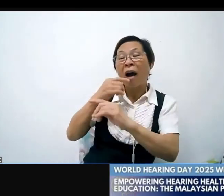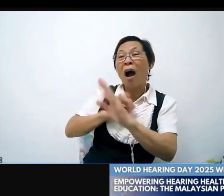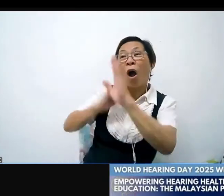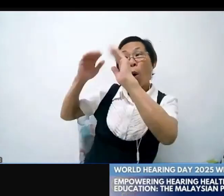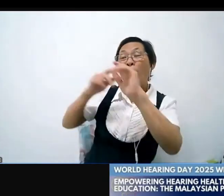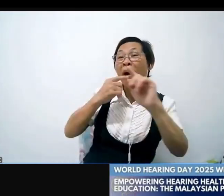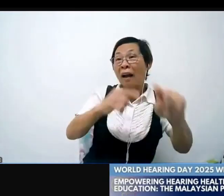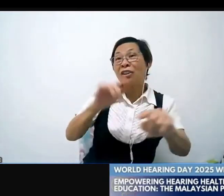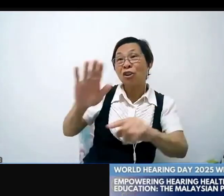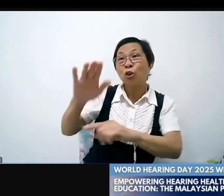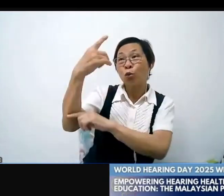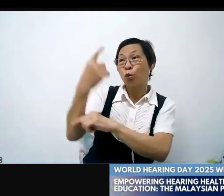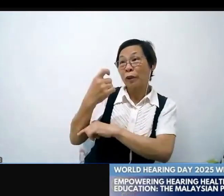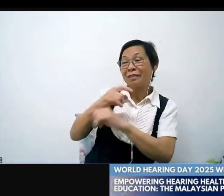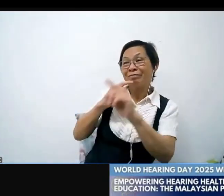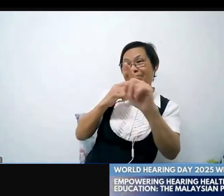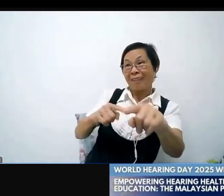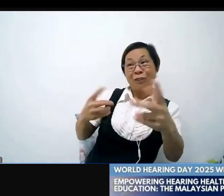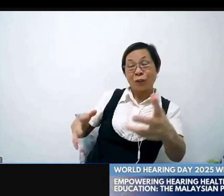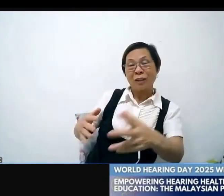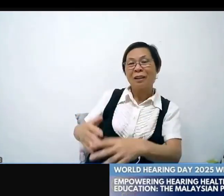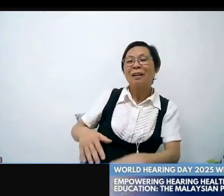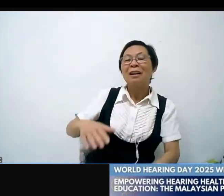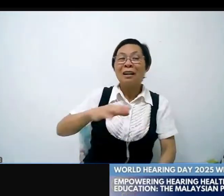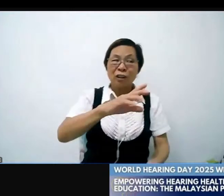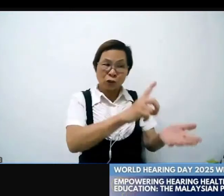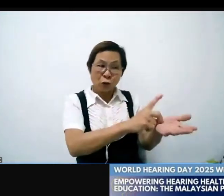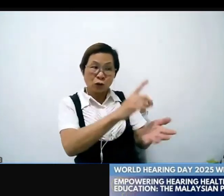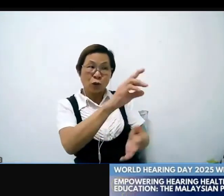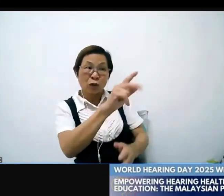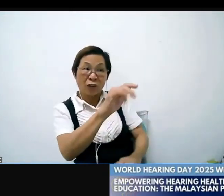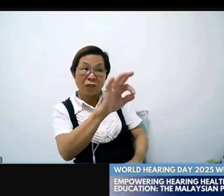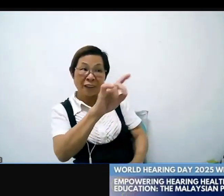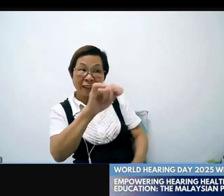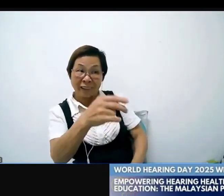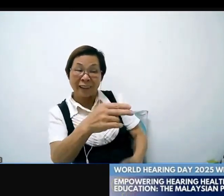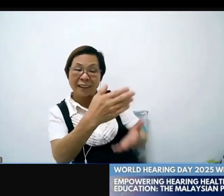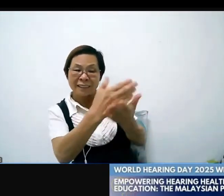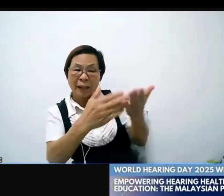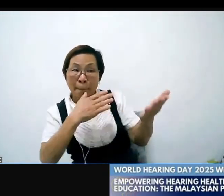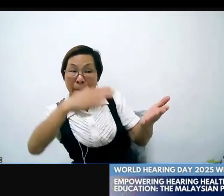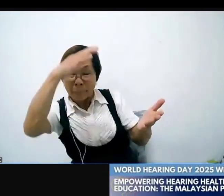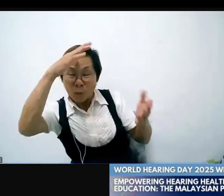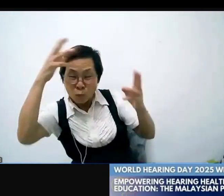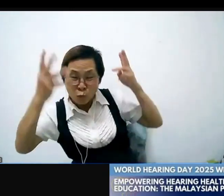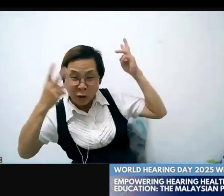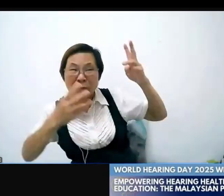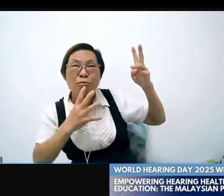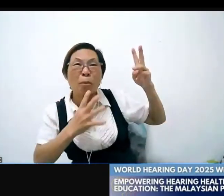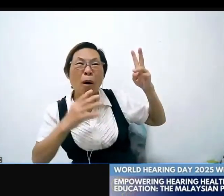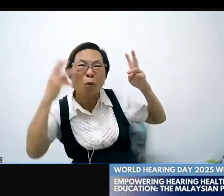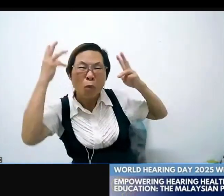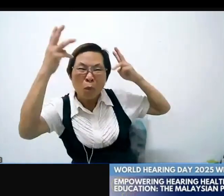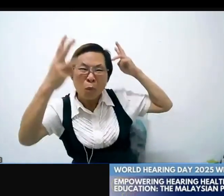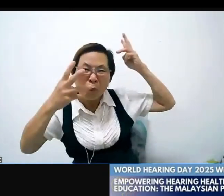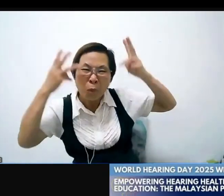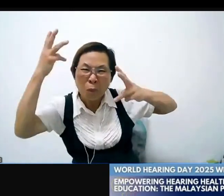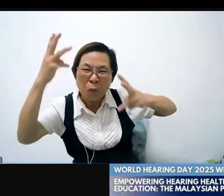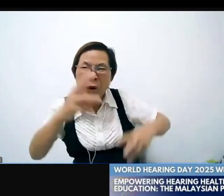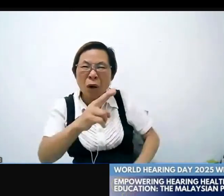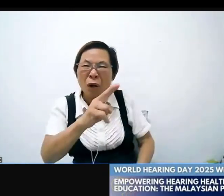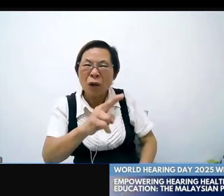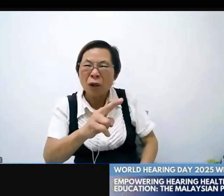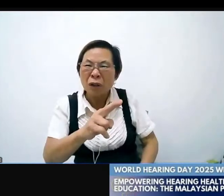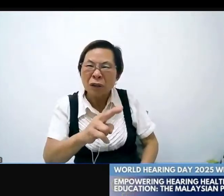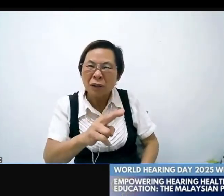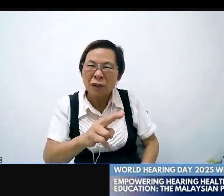Rafidah. Some parents mention about they worry that because the Euro is too expensive. It's